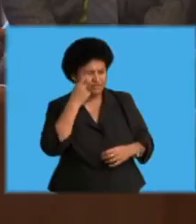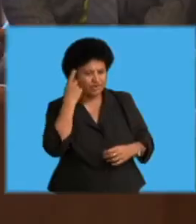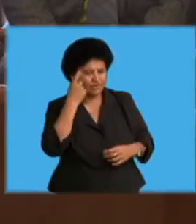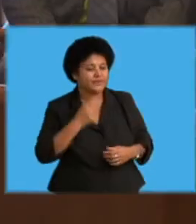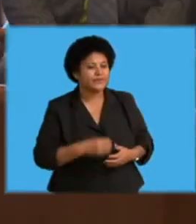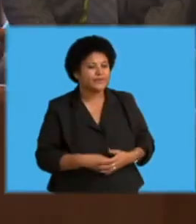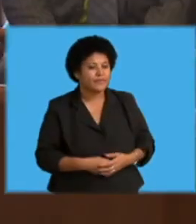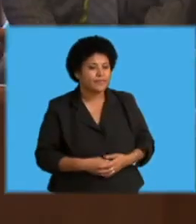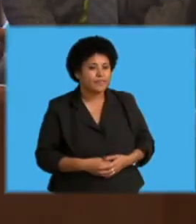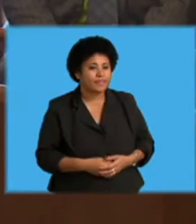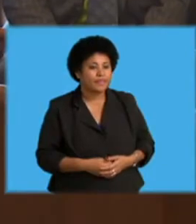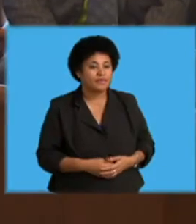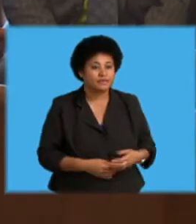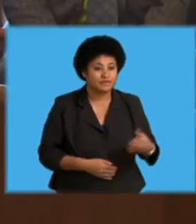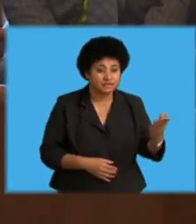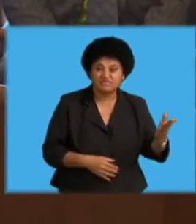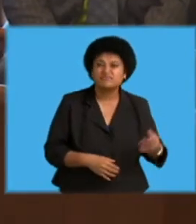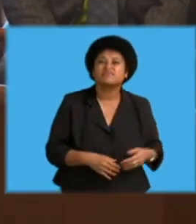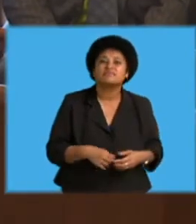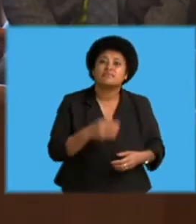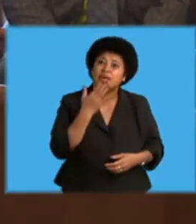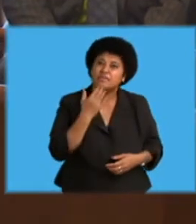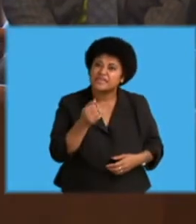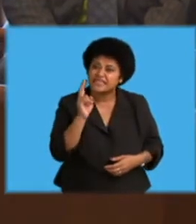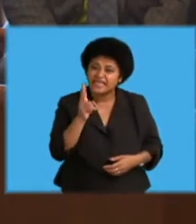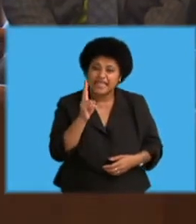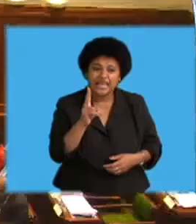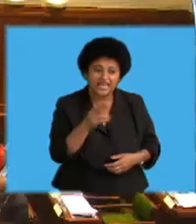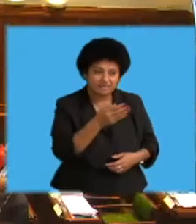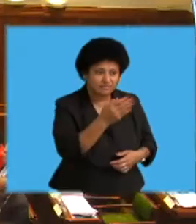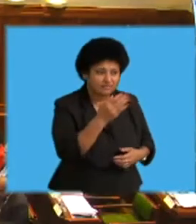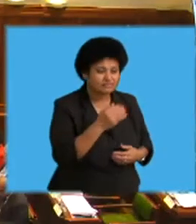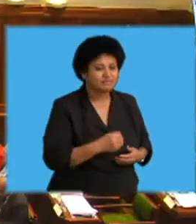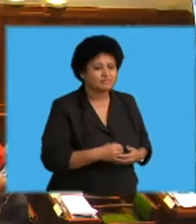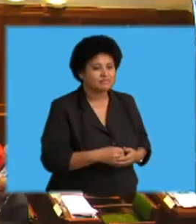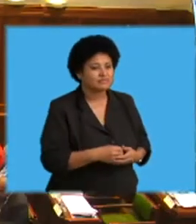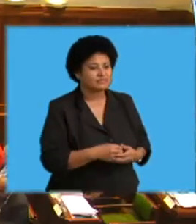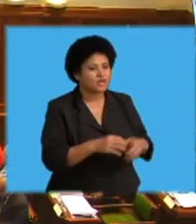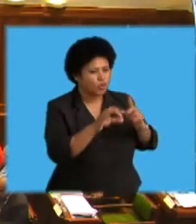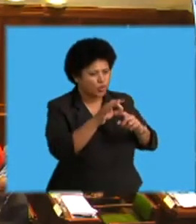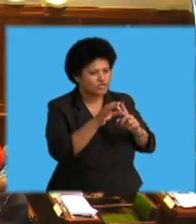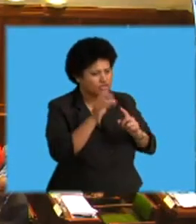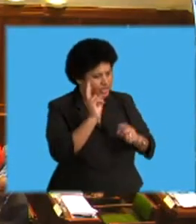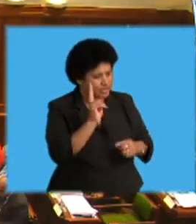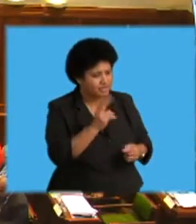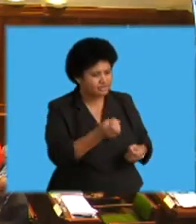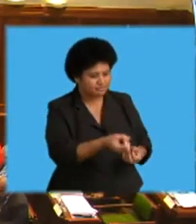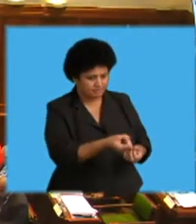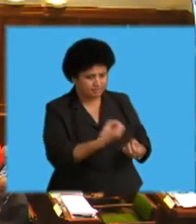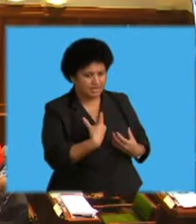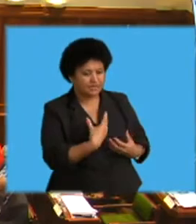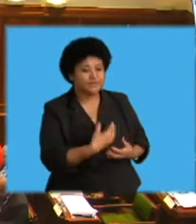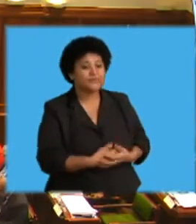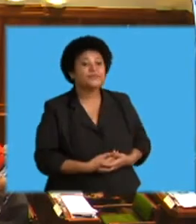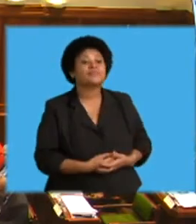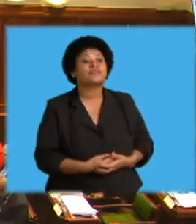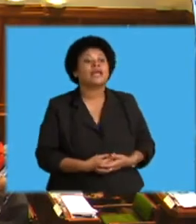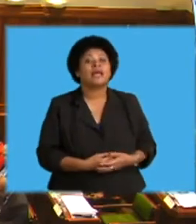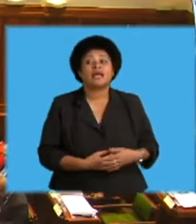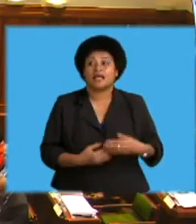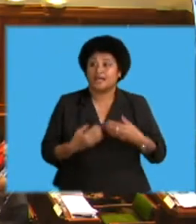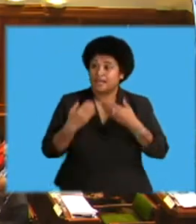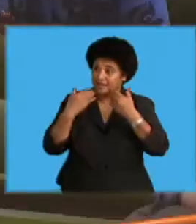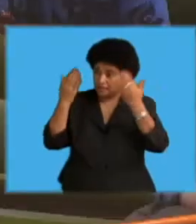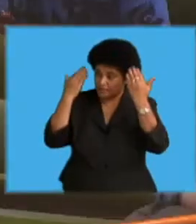That's where you could, Honorable Bonibalu, repeat his question, please. I'd like to repeat the question, please. Thank you, Madam Speaker. According to